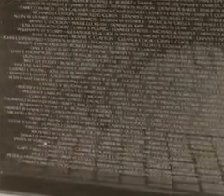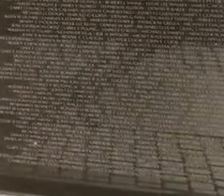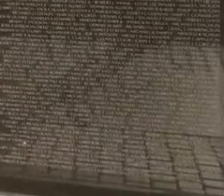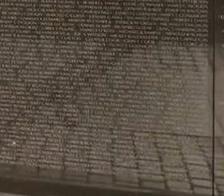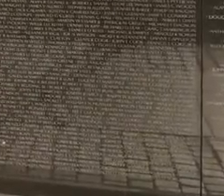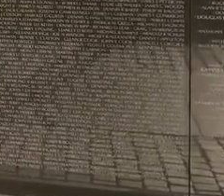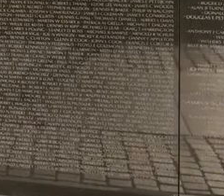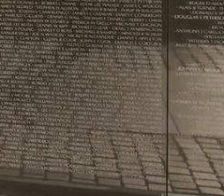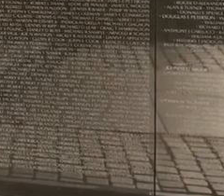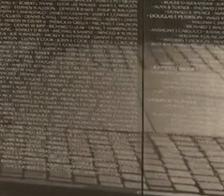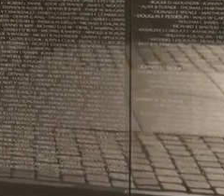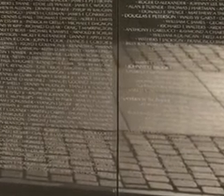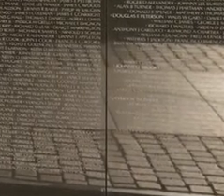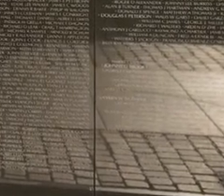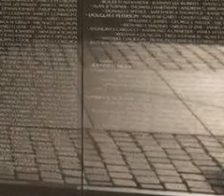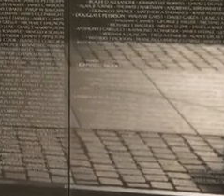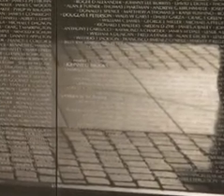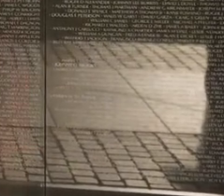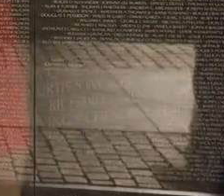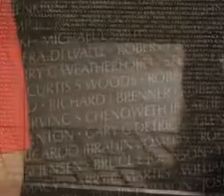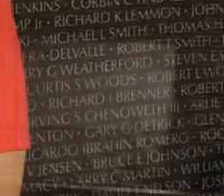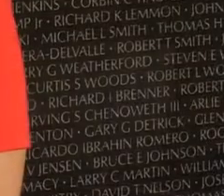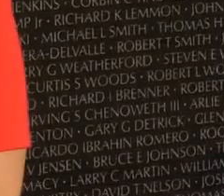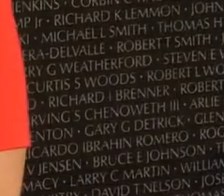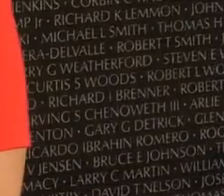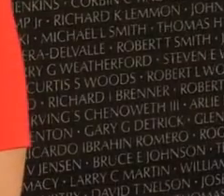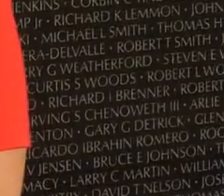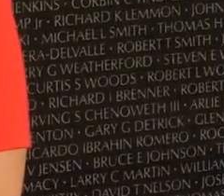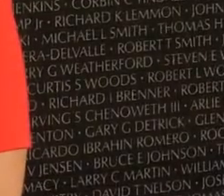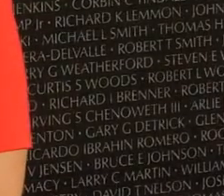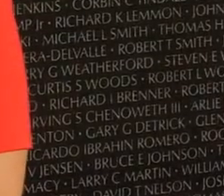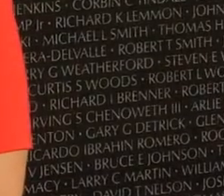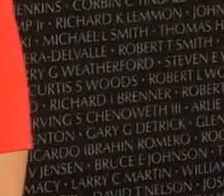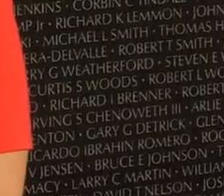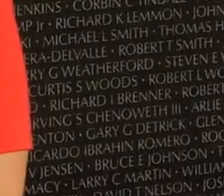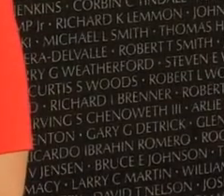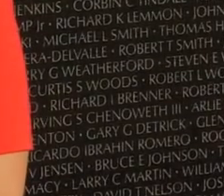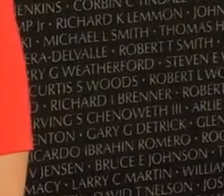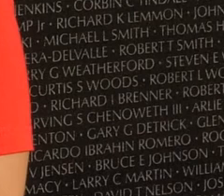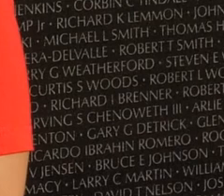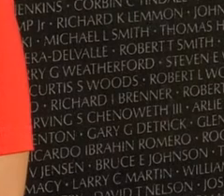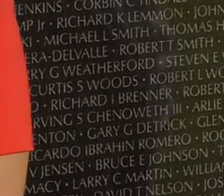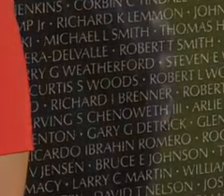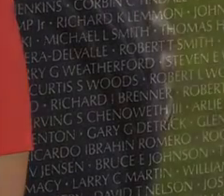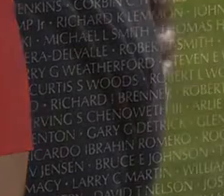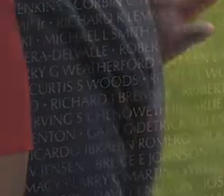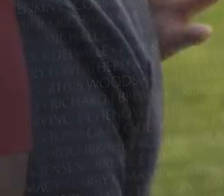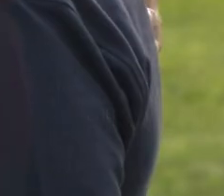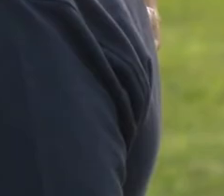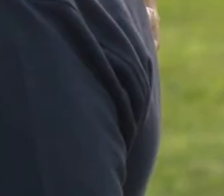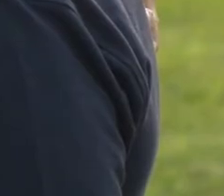a bridge over troubled water, I